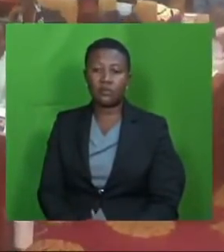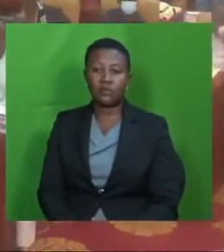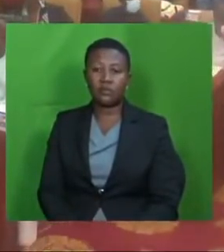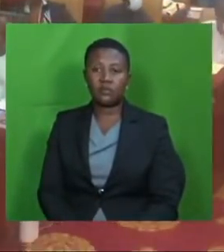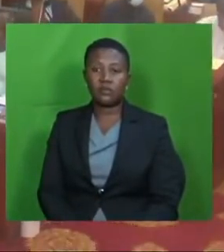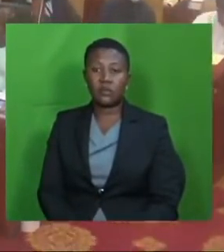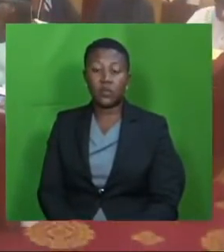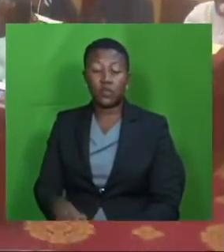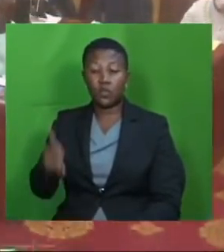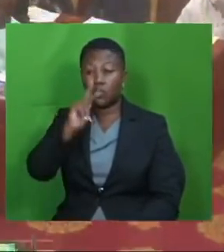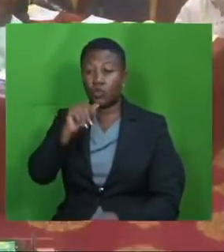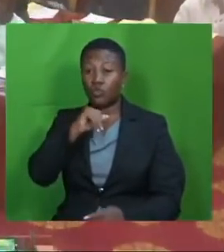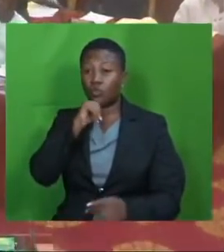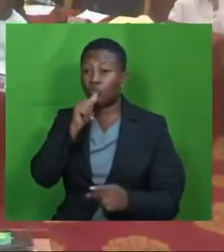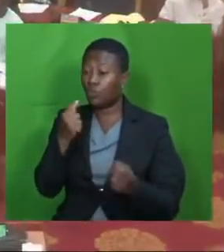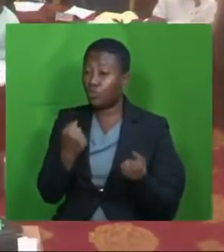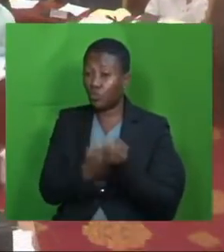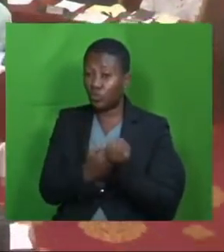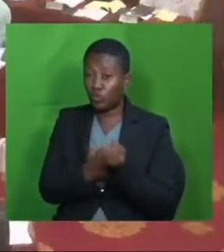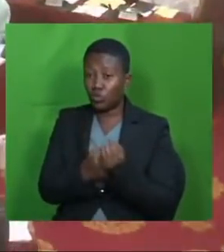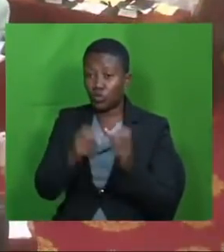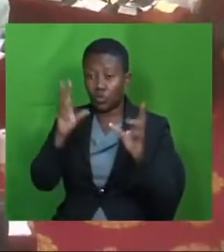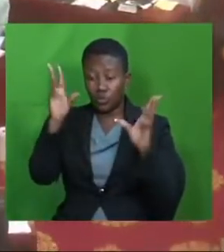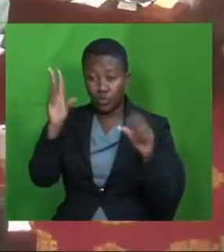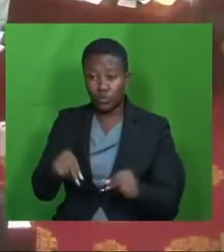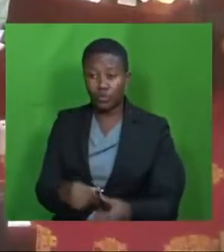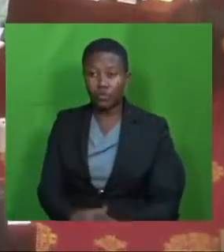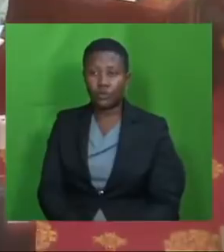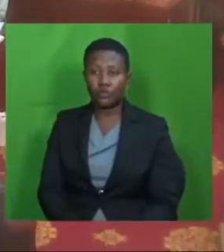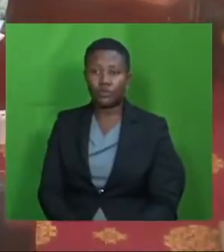Those against, say no.